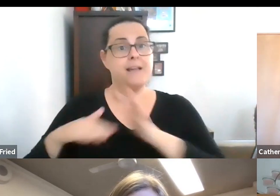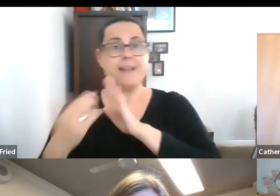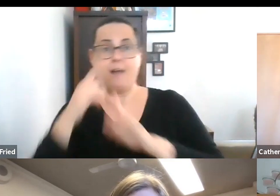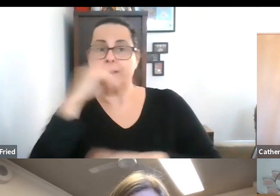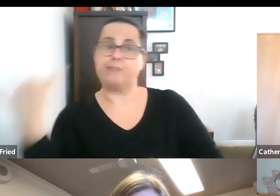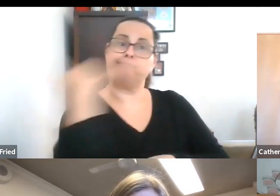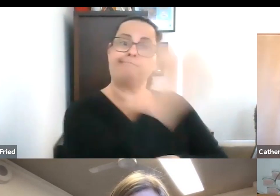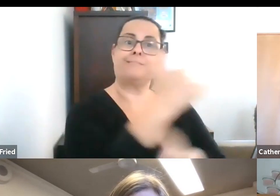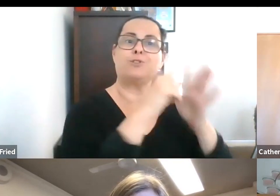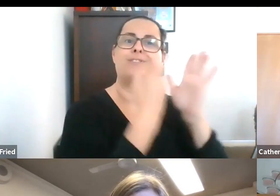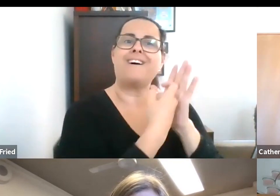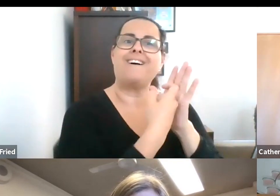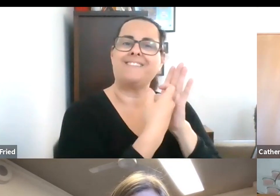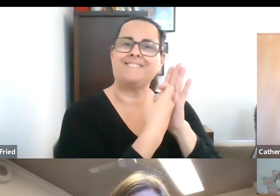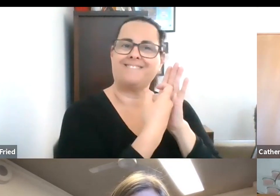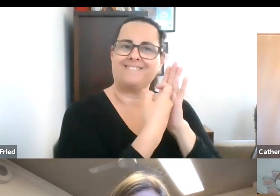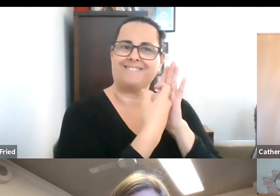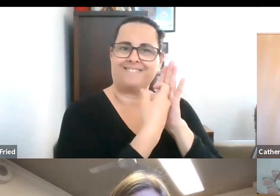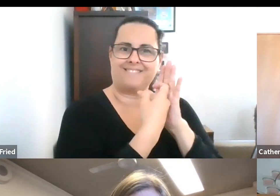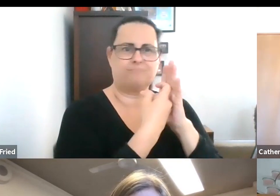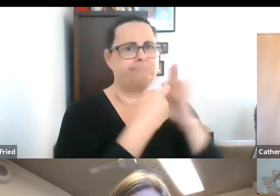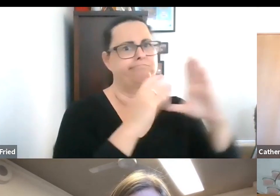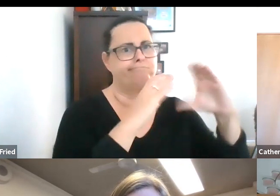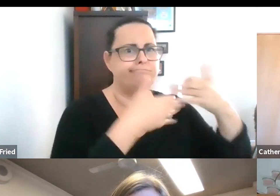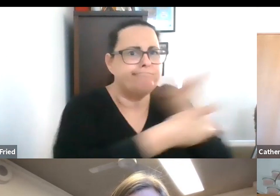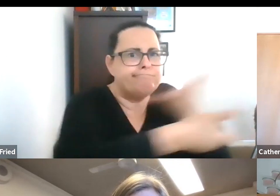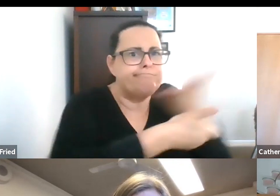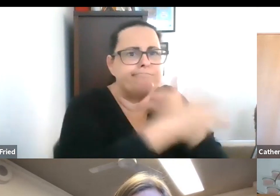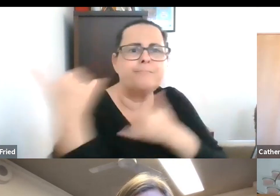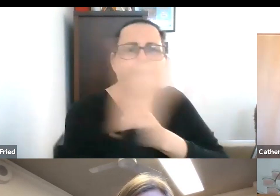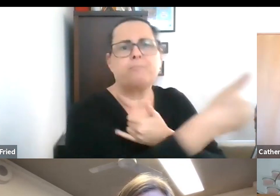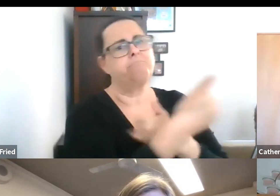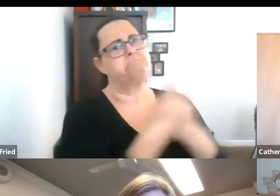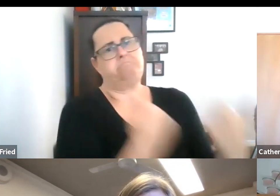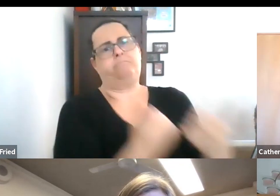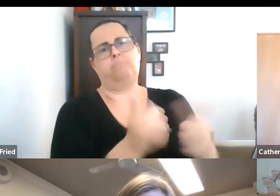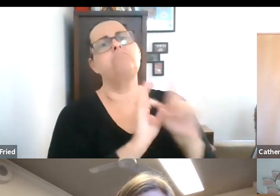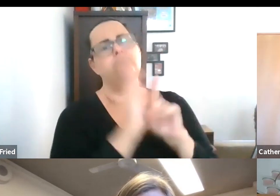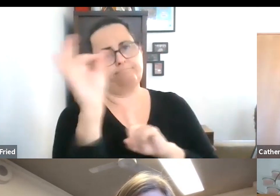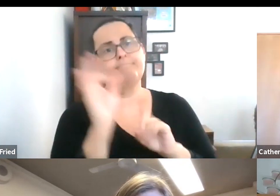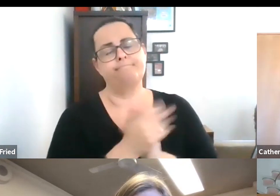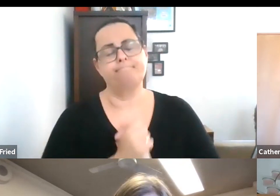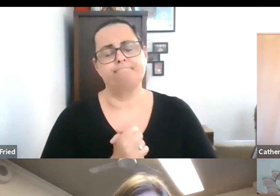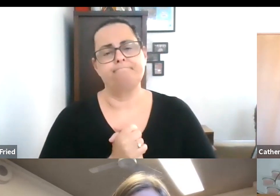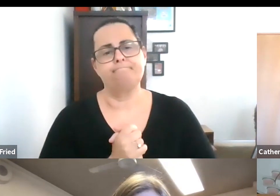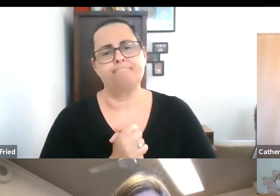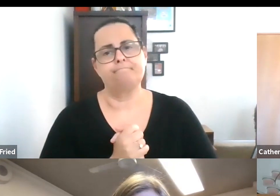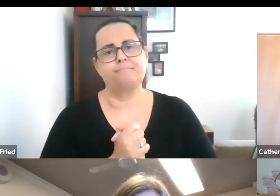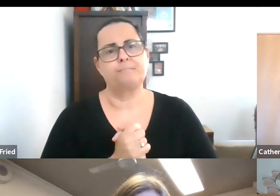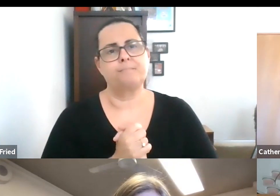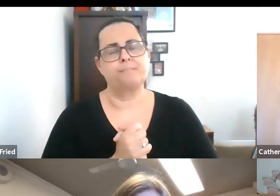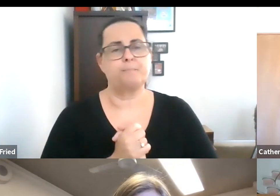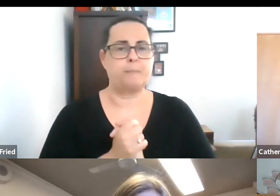a completely different area, and are finding that really useful. So that flexibility again, I guess. But